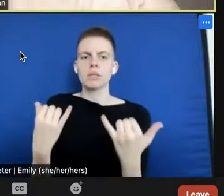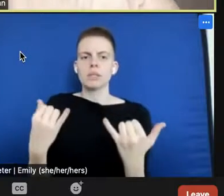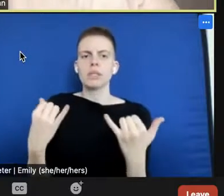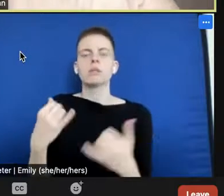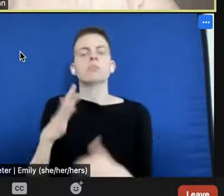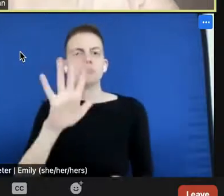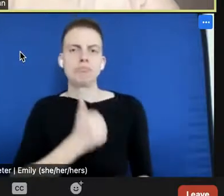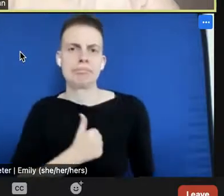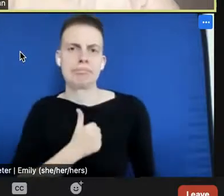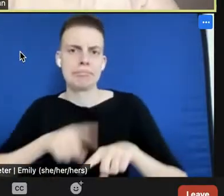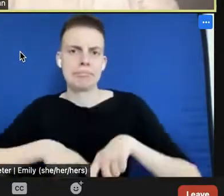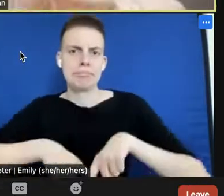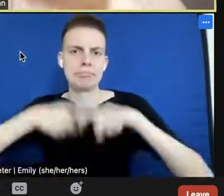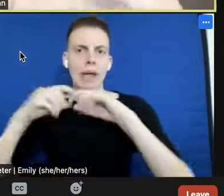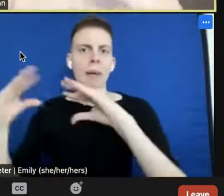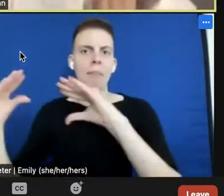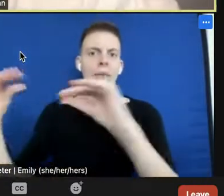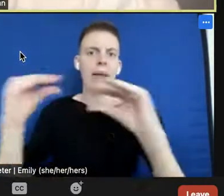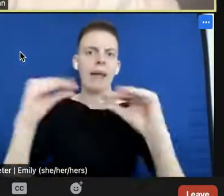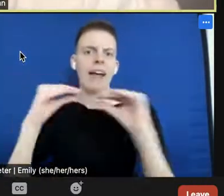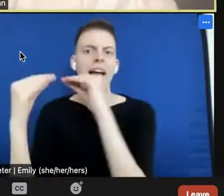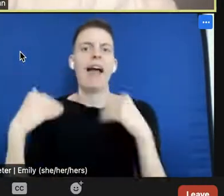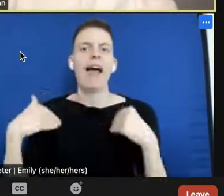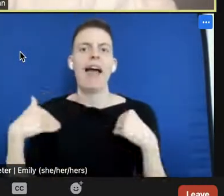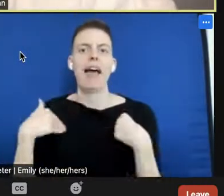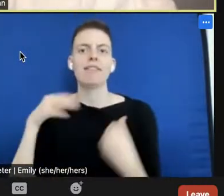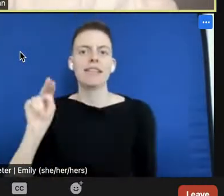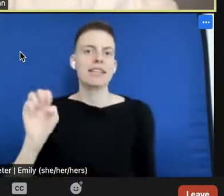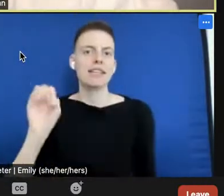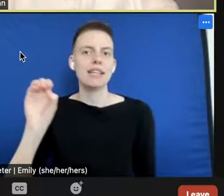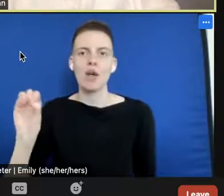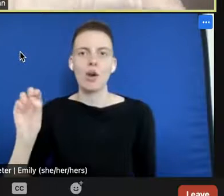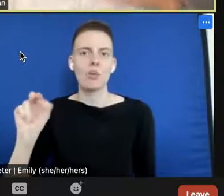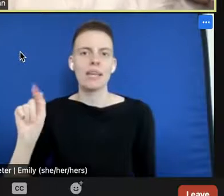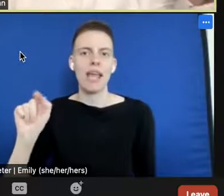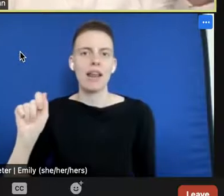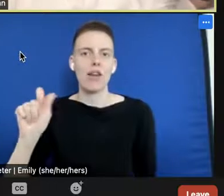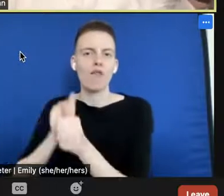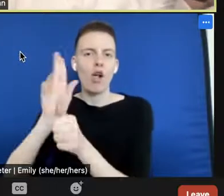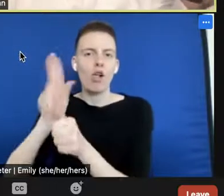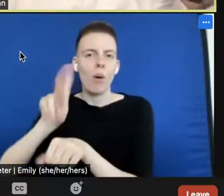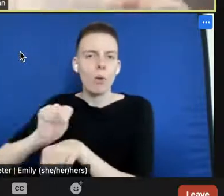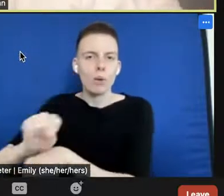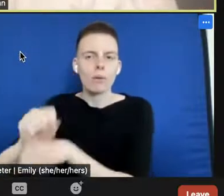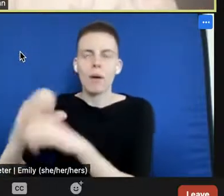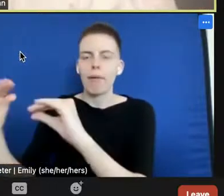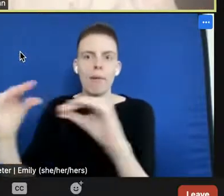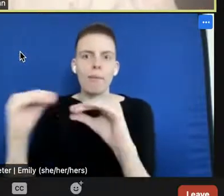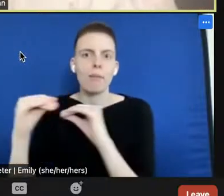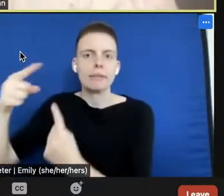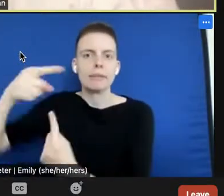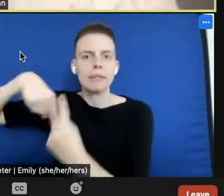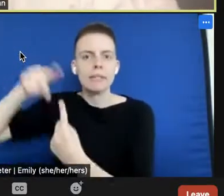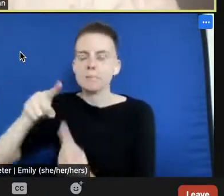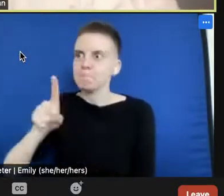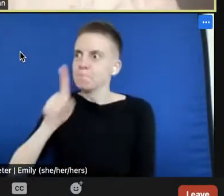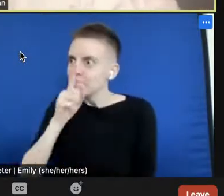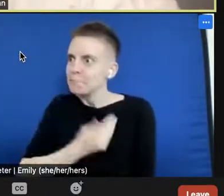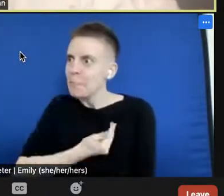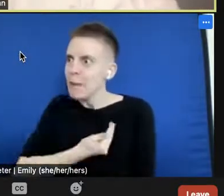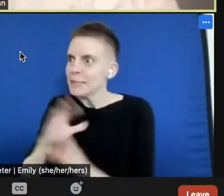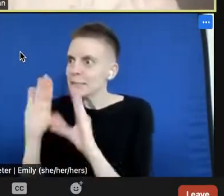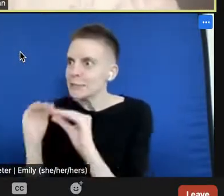in the background. Neonatal follow-up is going on all around me. Those babies would just stop making noise.